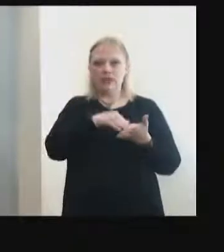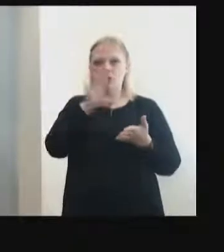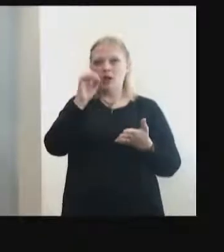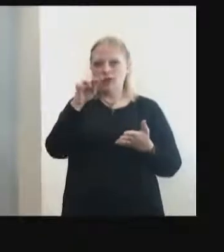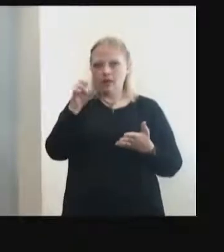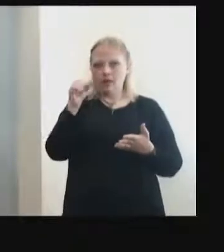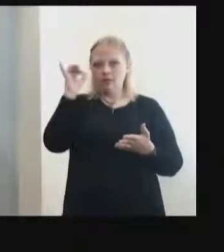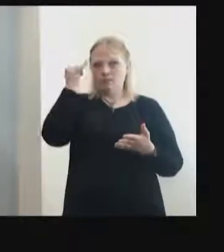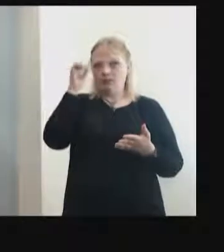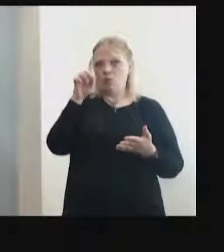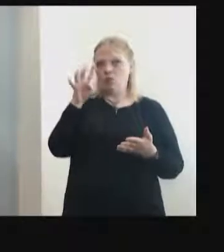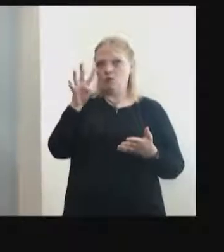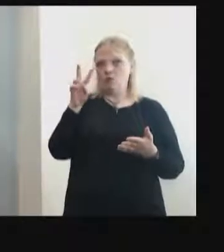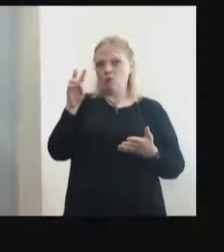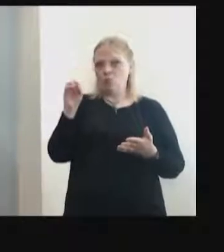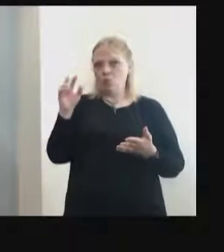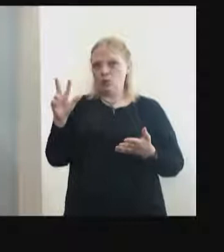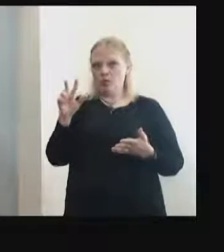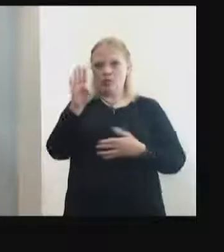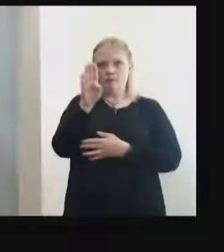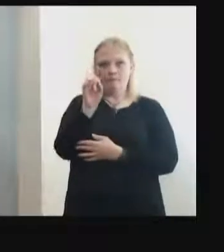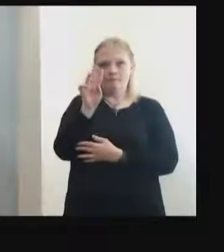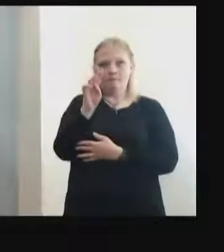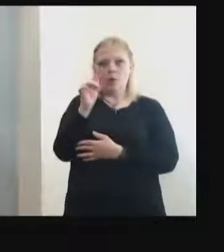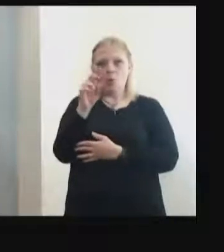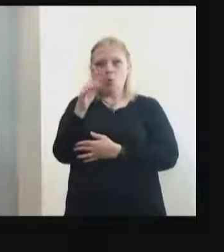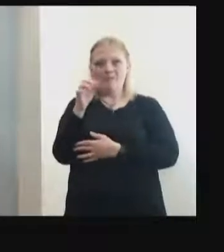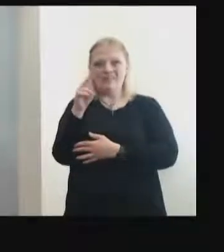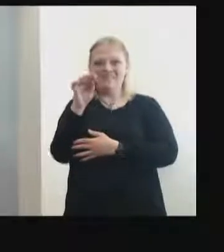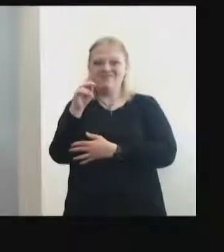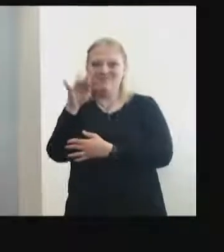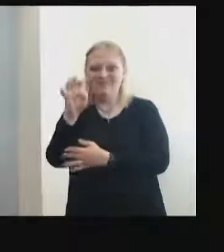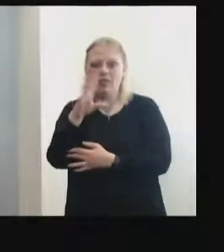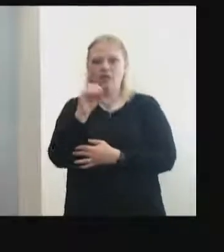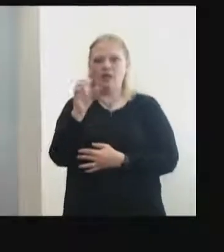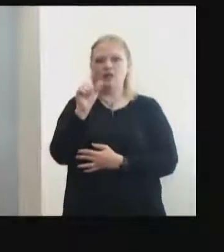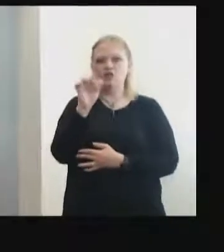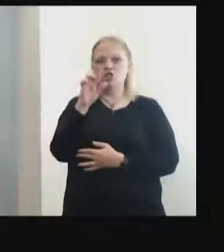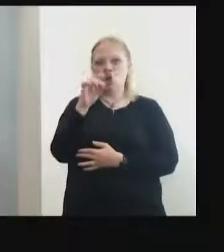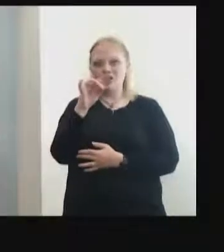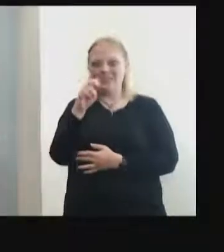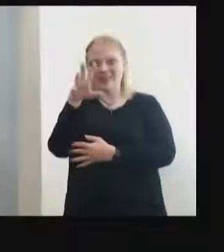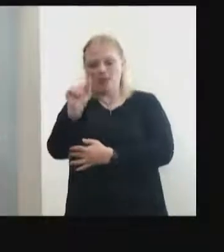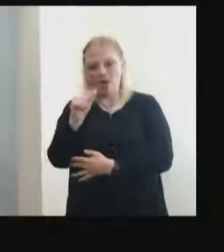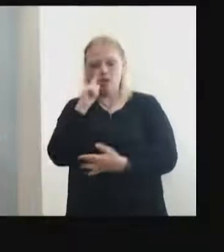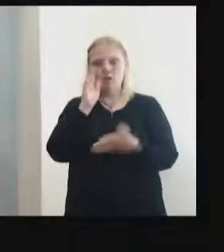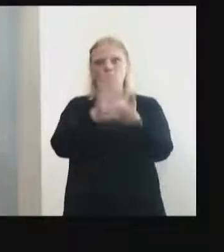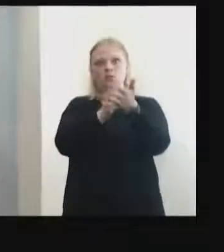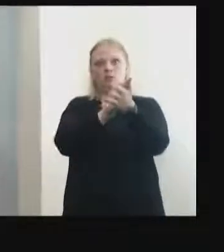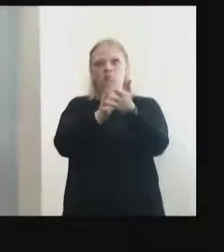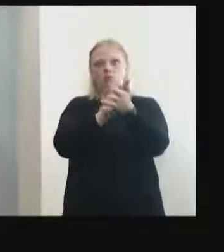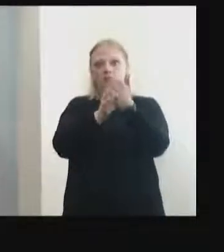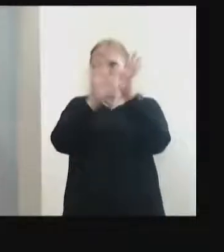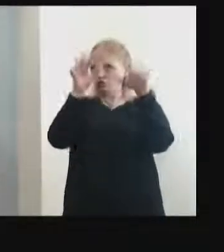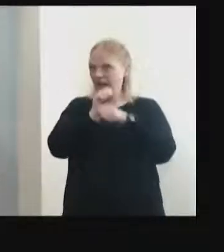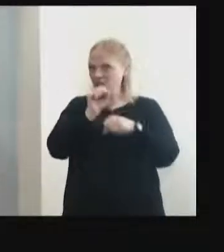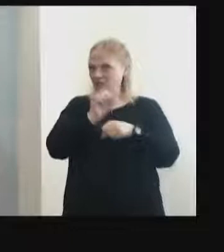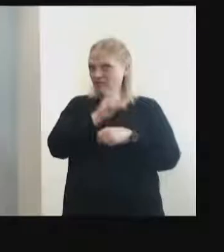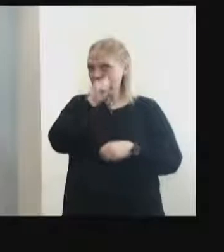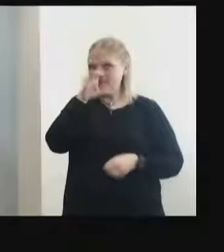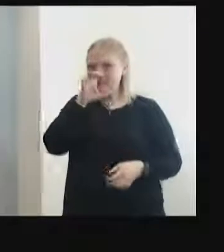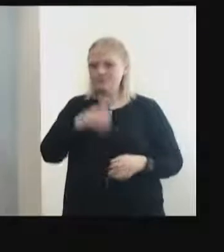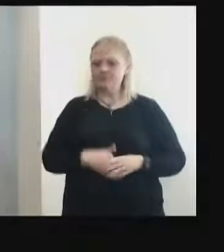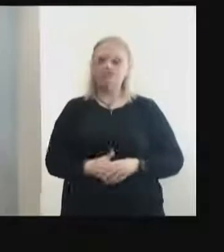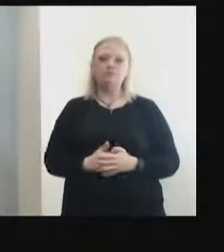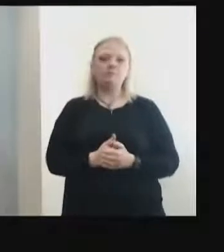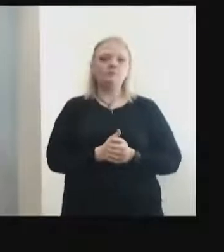Buffalo 14203 zip code, Bowmansville, and Sardinia. So we applaud you. Great job, community. Great job as seniors. And